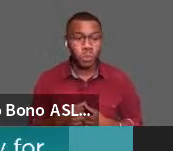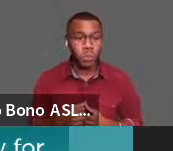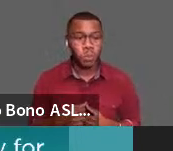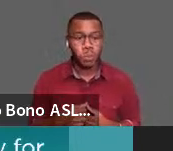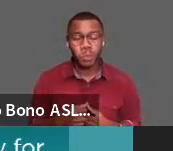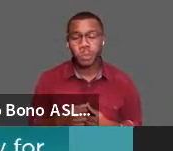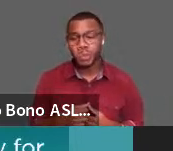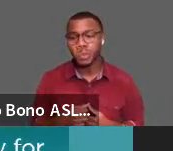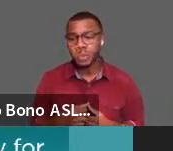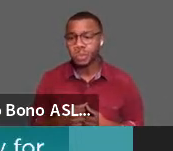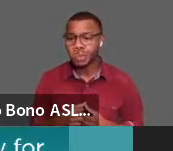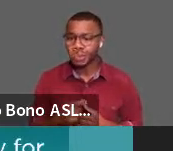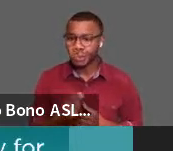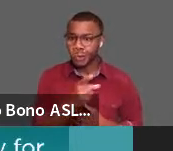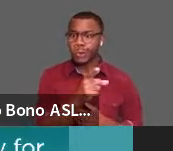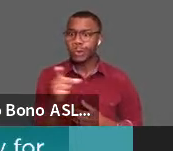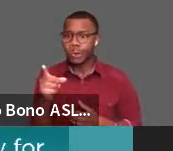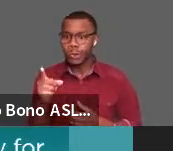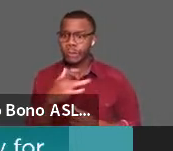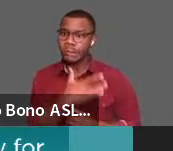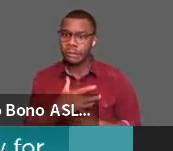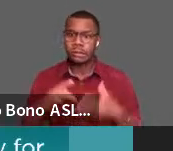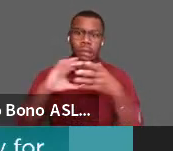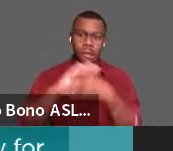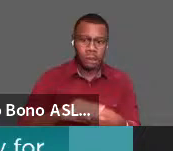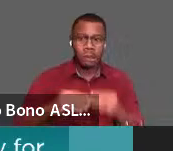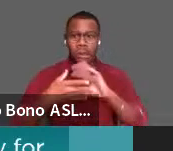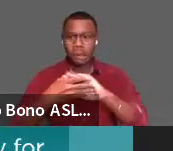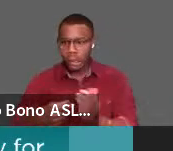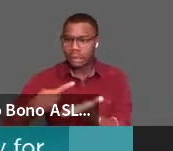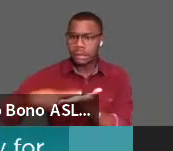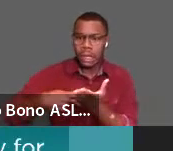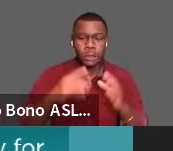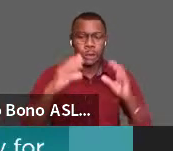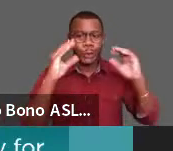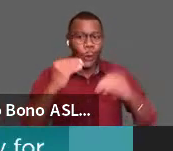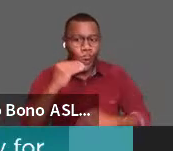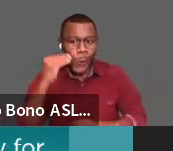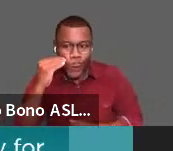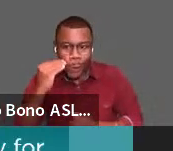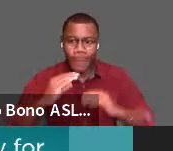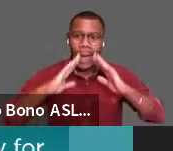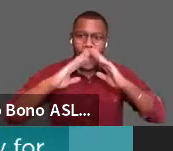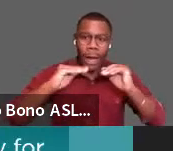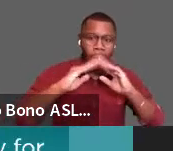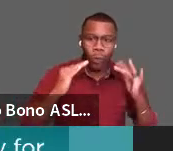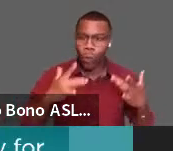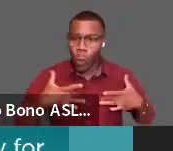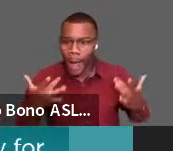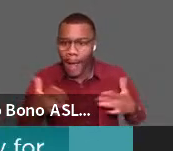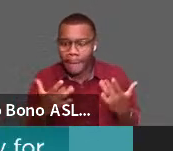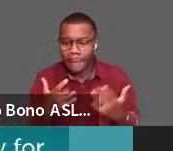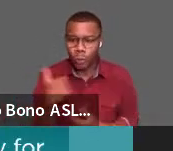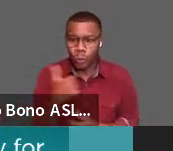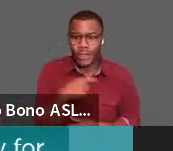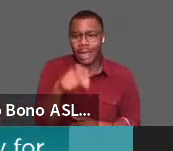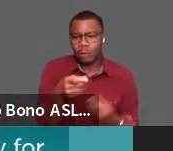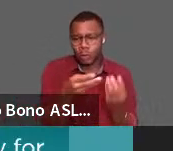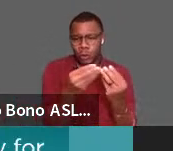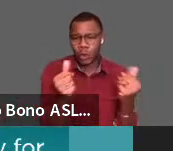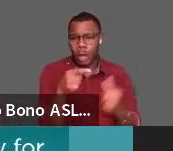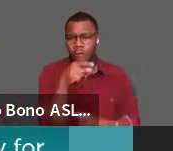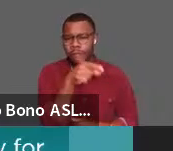from constituents, and at every meeting around the need to solve the housing and homelessness crisis. So one